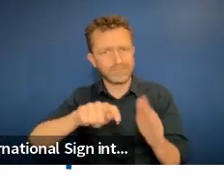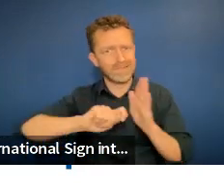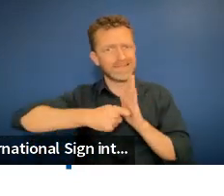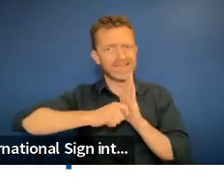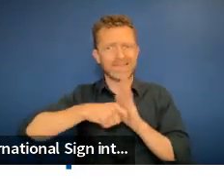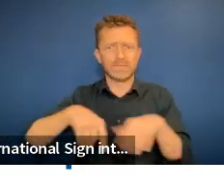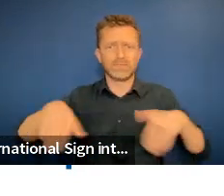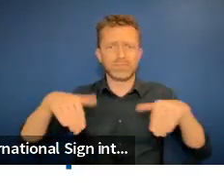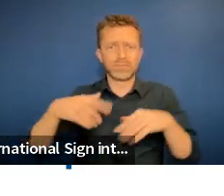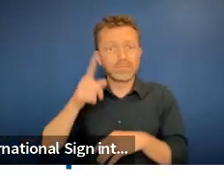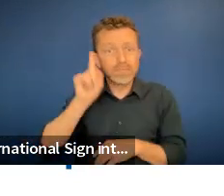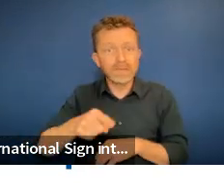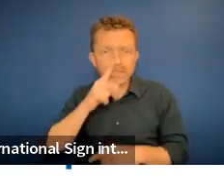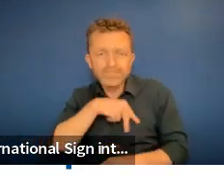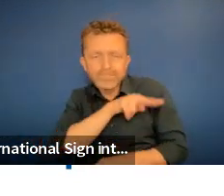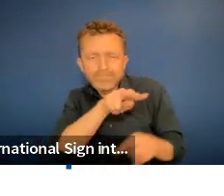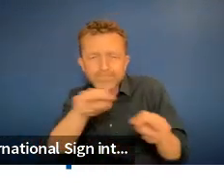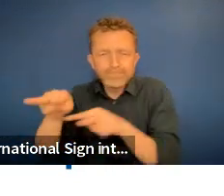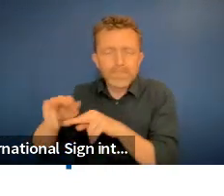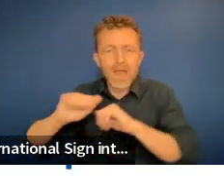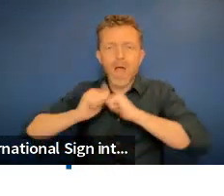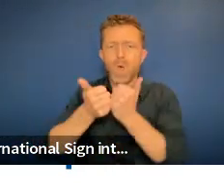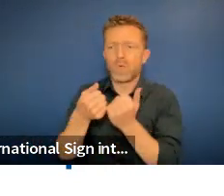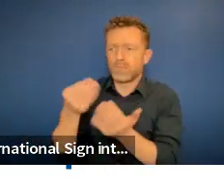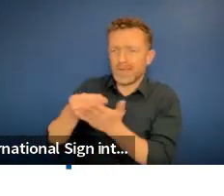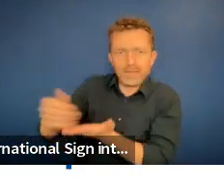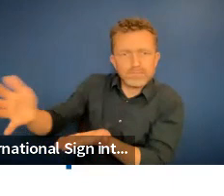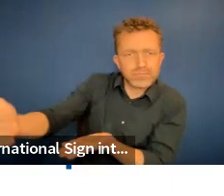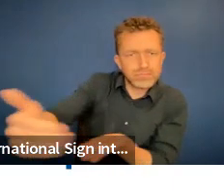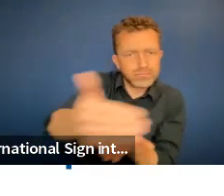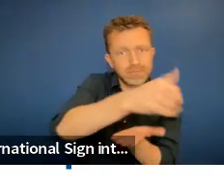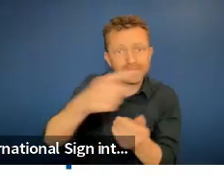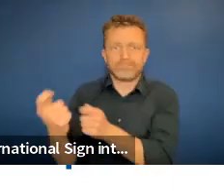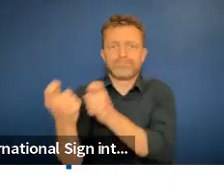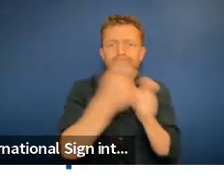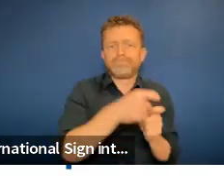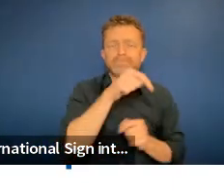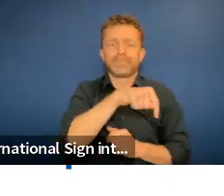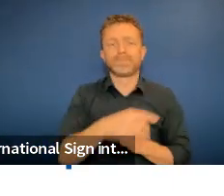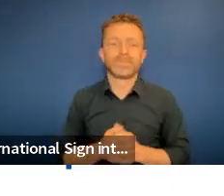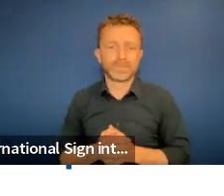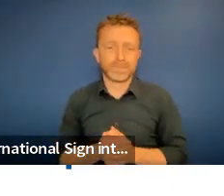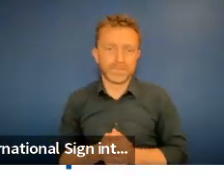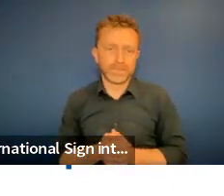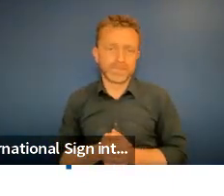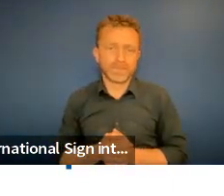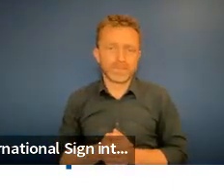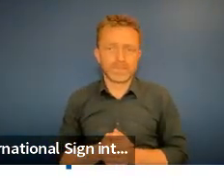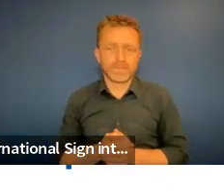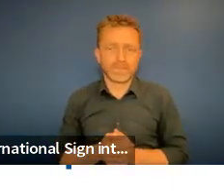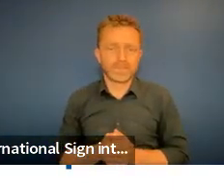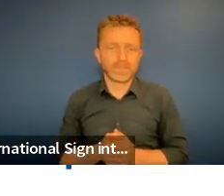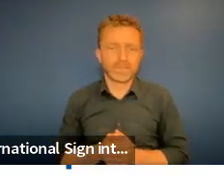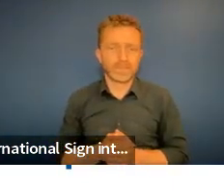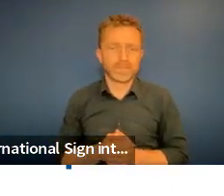it helps us to support greater efficiency and quality of assistive products. Number 5, which is the last one sector cannot